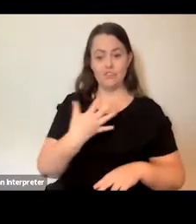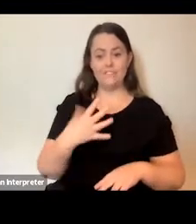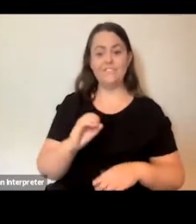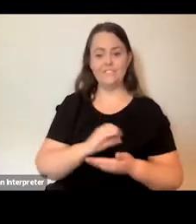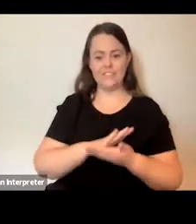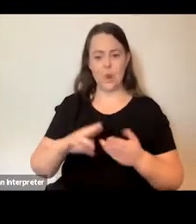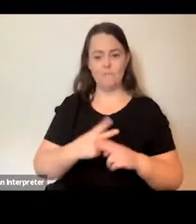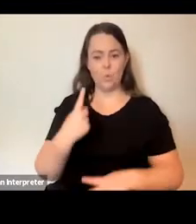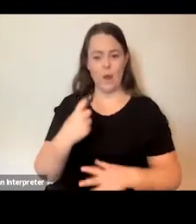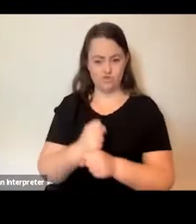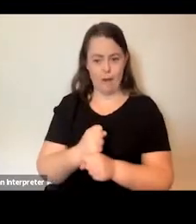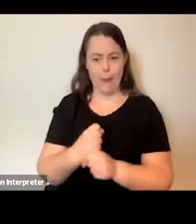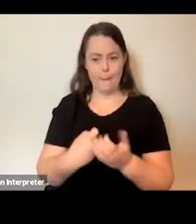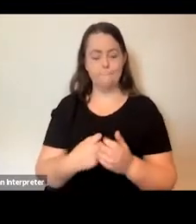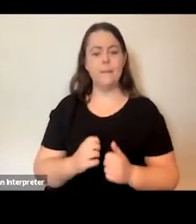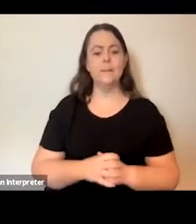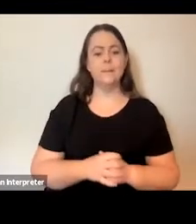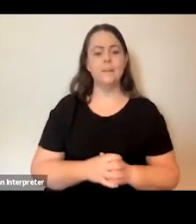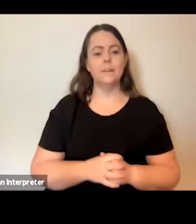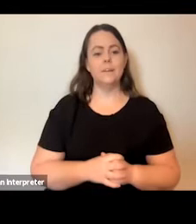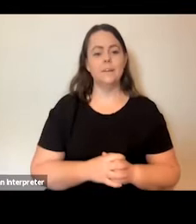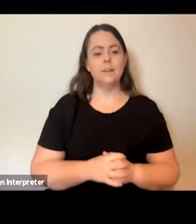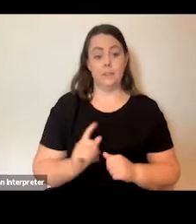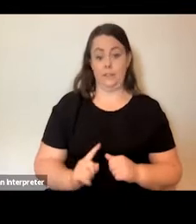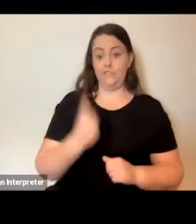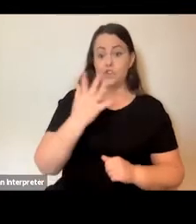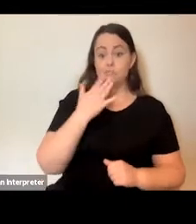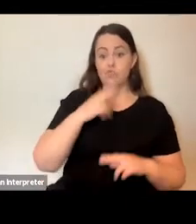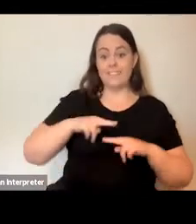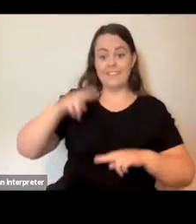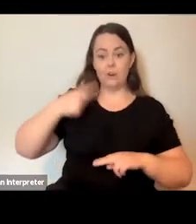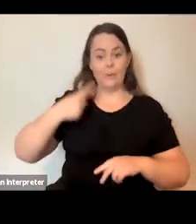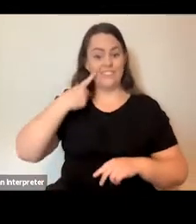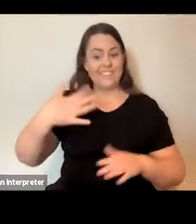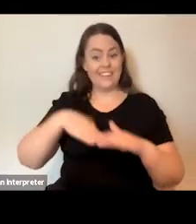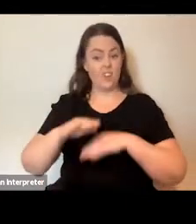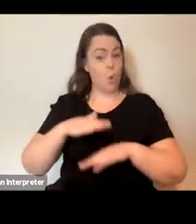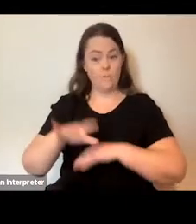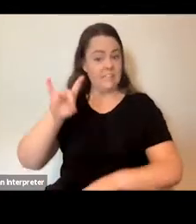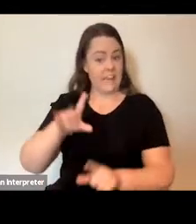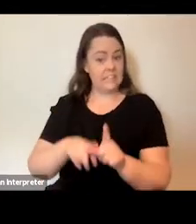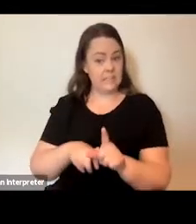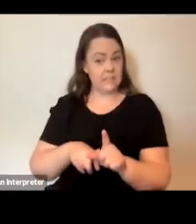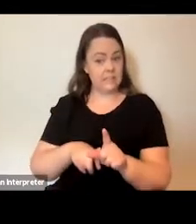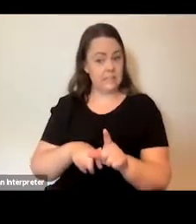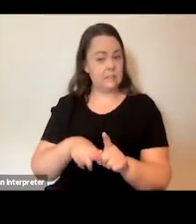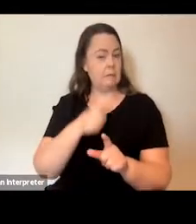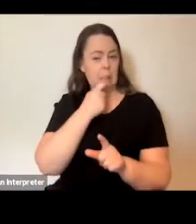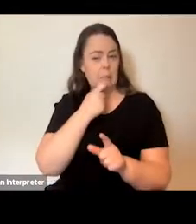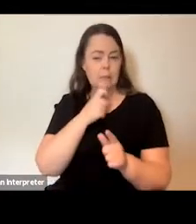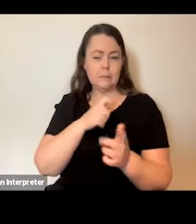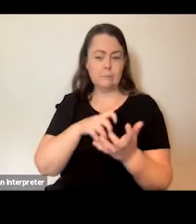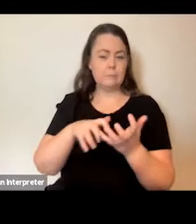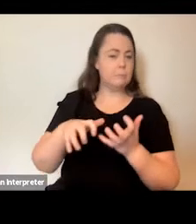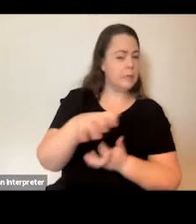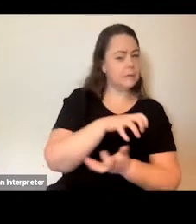$350 for a gram, which is kind of the first price increase that we've seen in over a decade. So a bit of a mixed picture, I guess, in regards